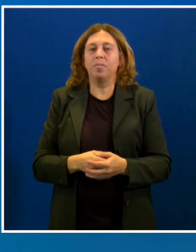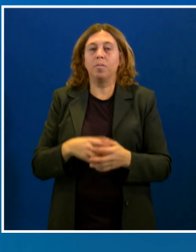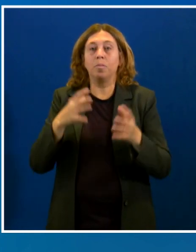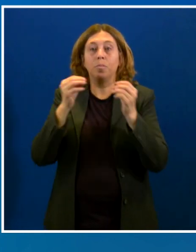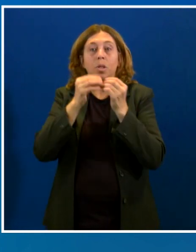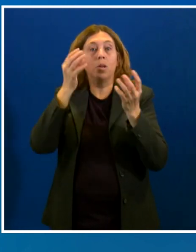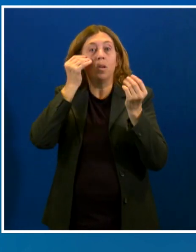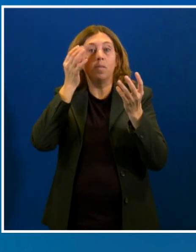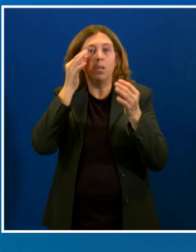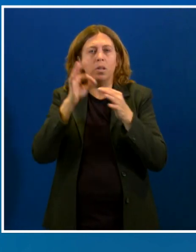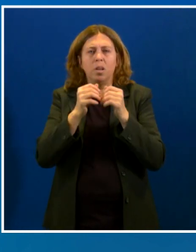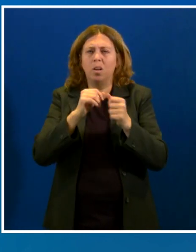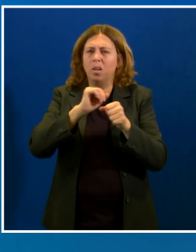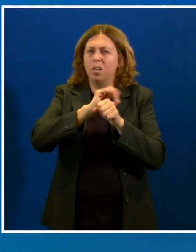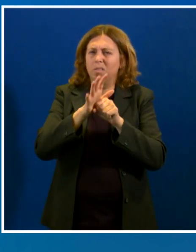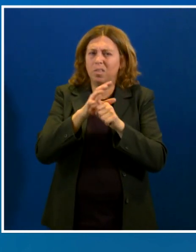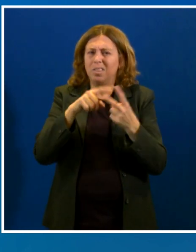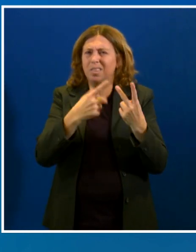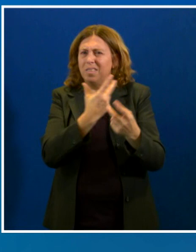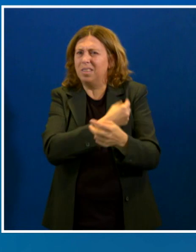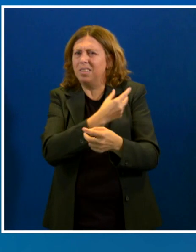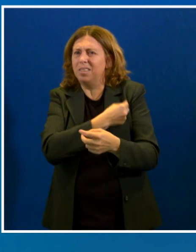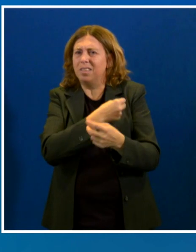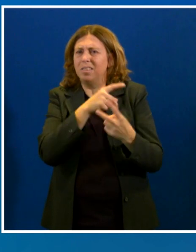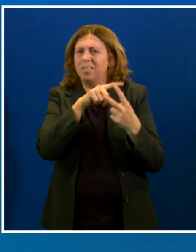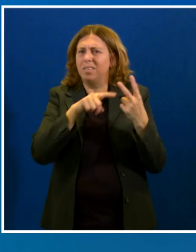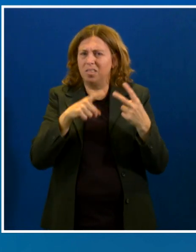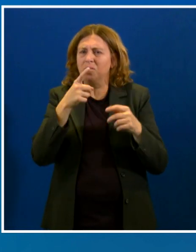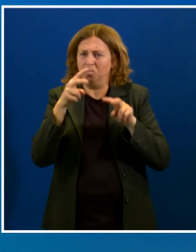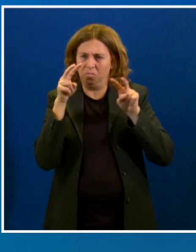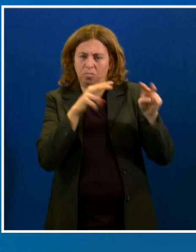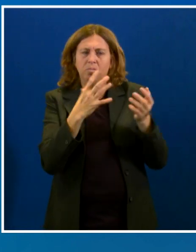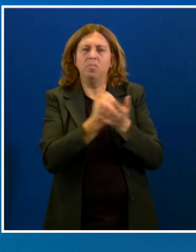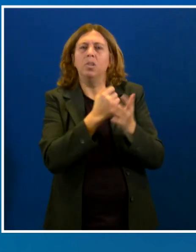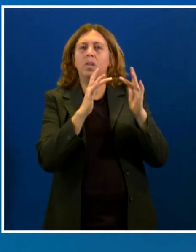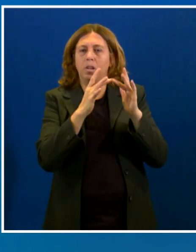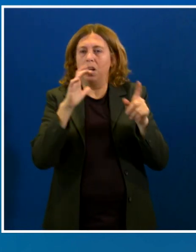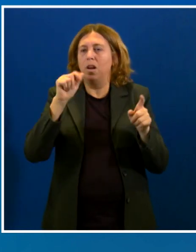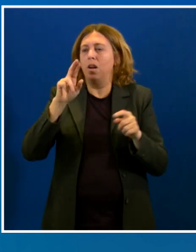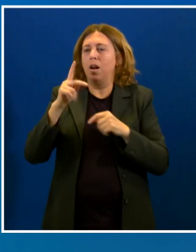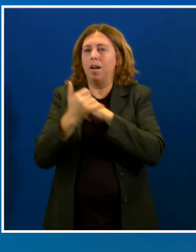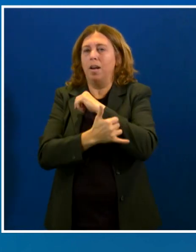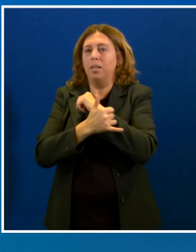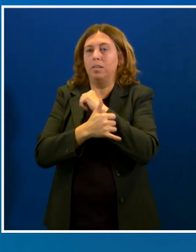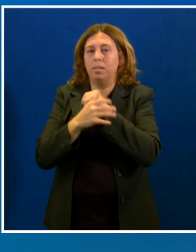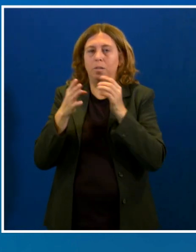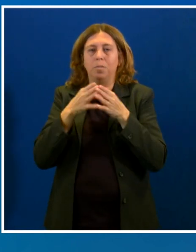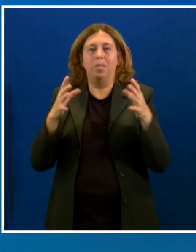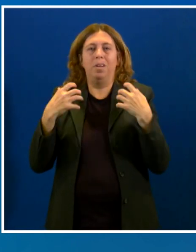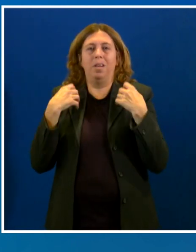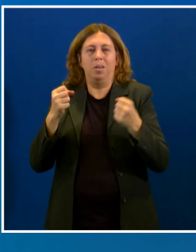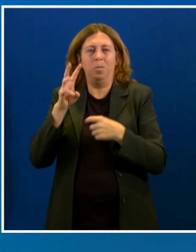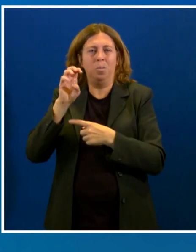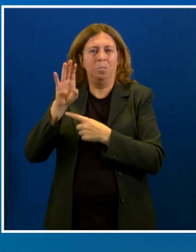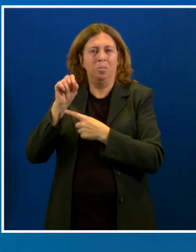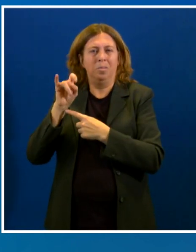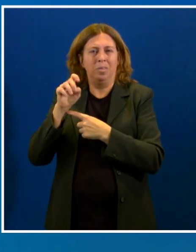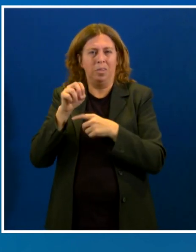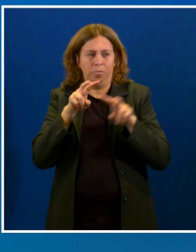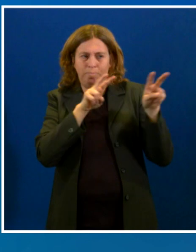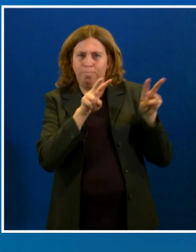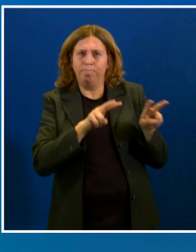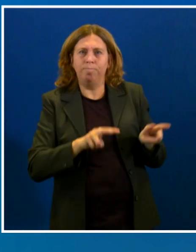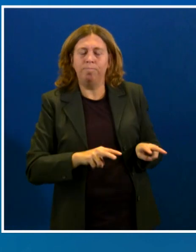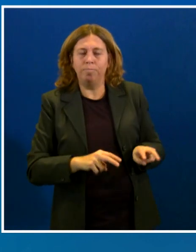vaccine eligibility, please visit the Clark County Public Health website. And they're